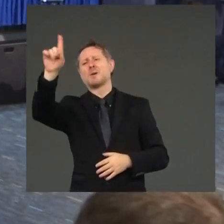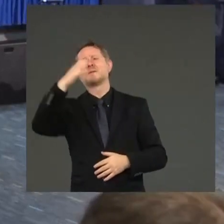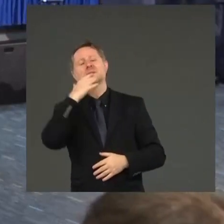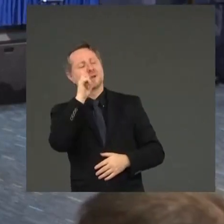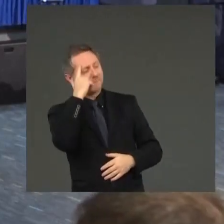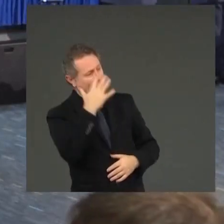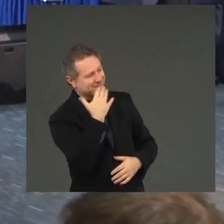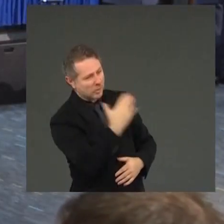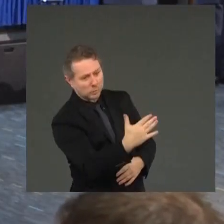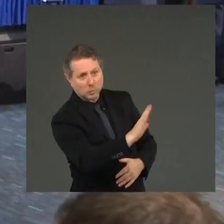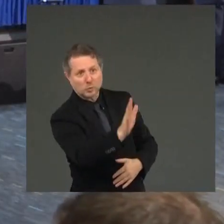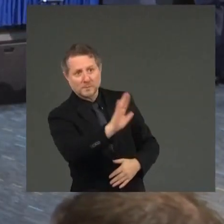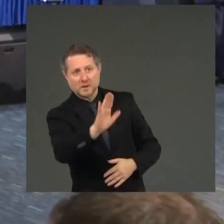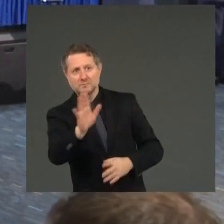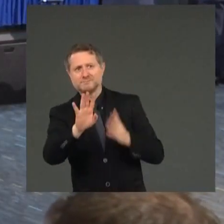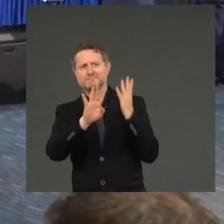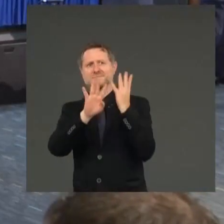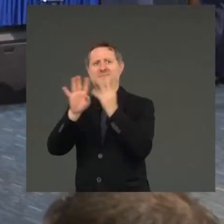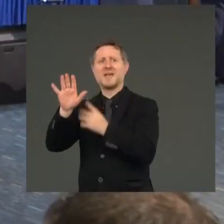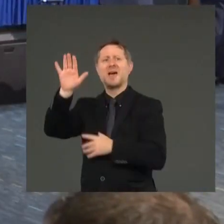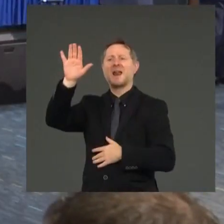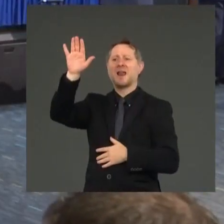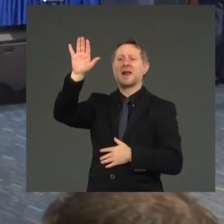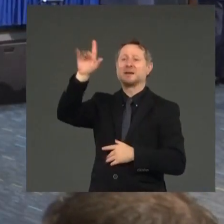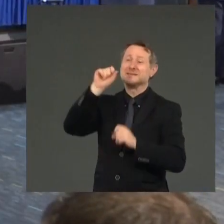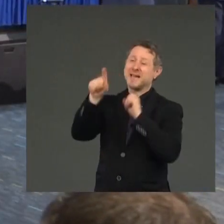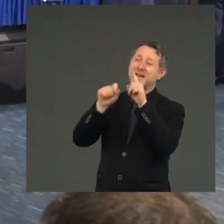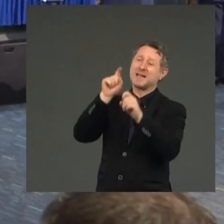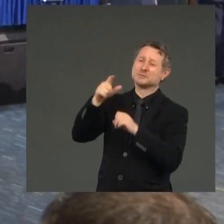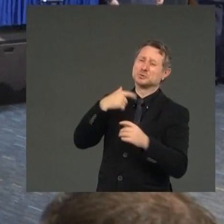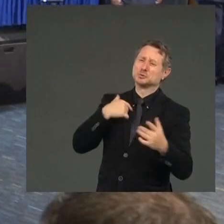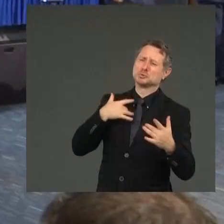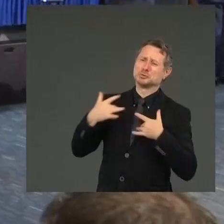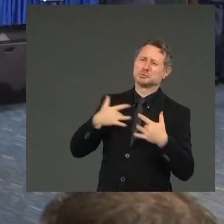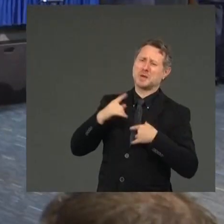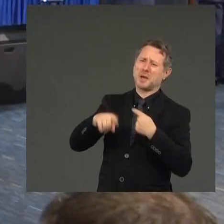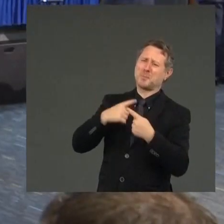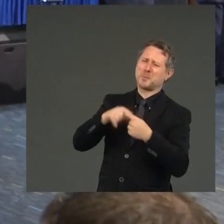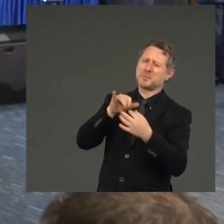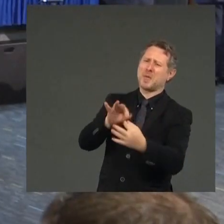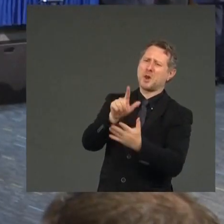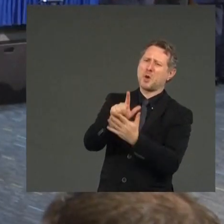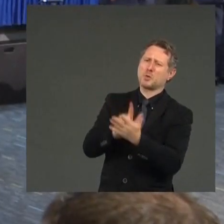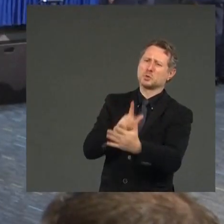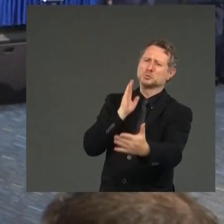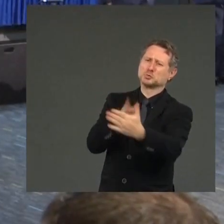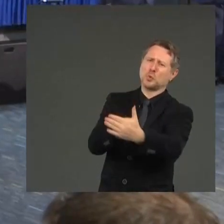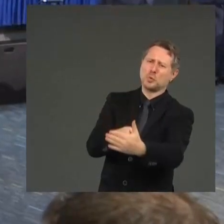constitutionality, do you think that, are you concerned about whether there could be lawsuits or anything against